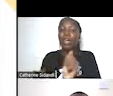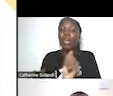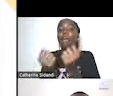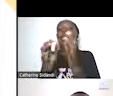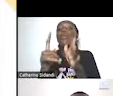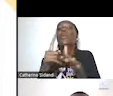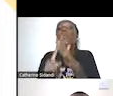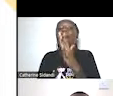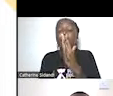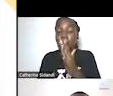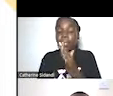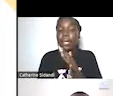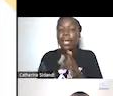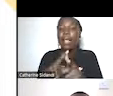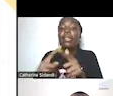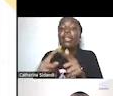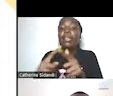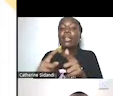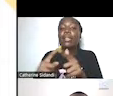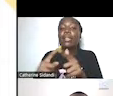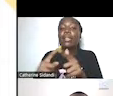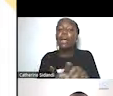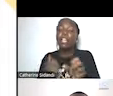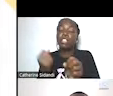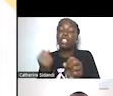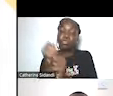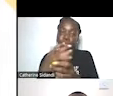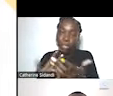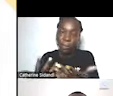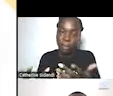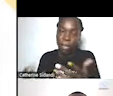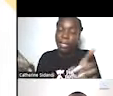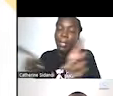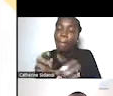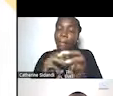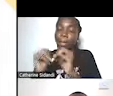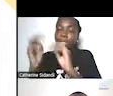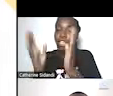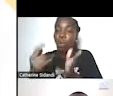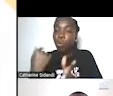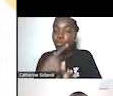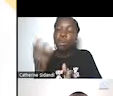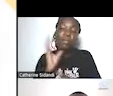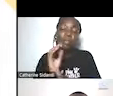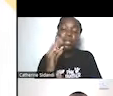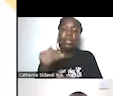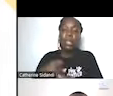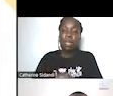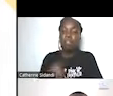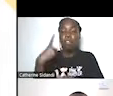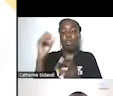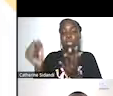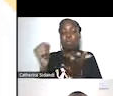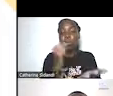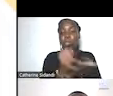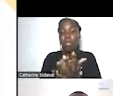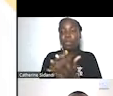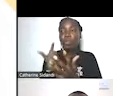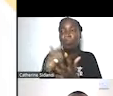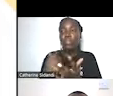another time we do it. So even manager who has experienced their employees very well, they know that my employees are always productive between